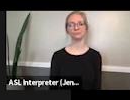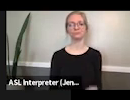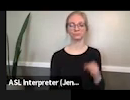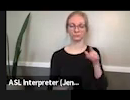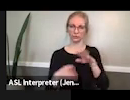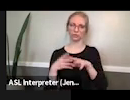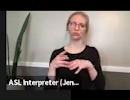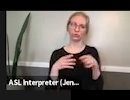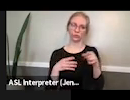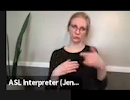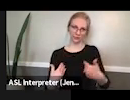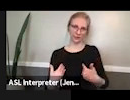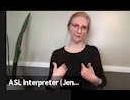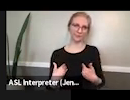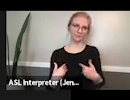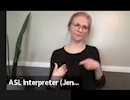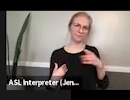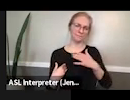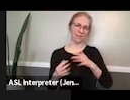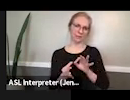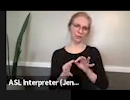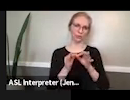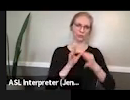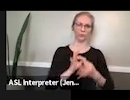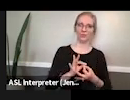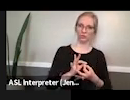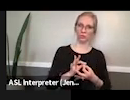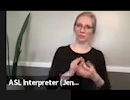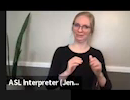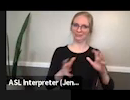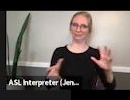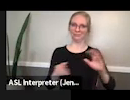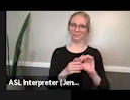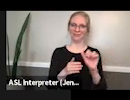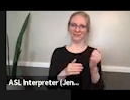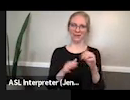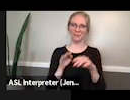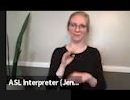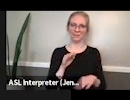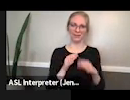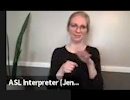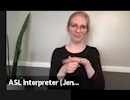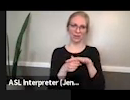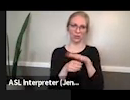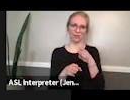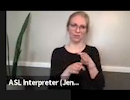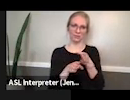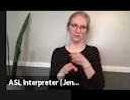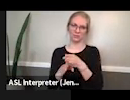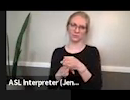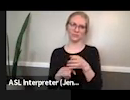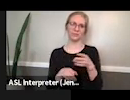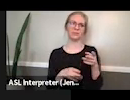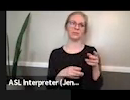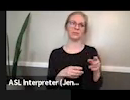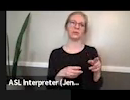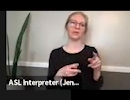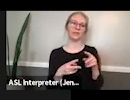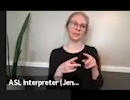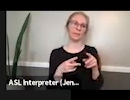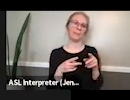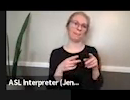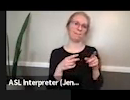this is my interpretation of their 10 basic areas that Van Dyke and Nelson talk about. You have to, and we're going to talk